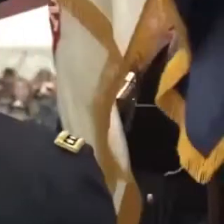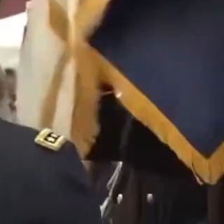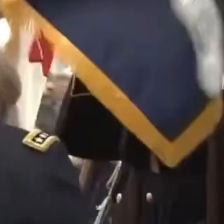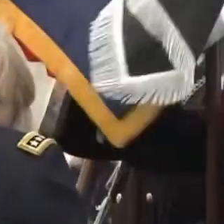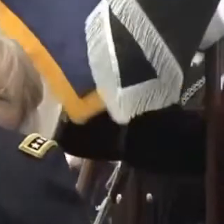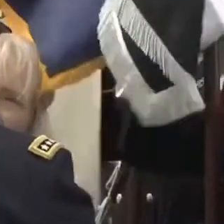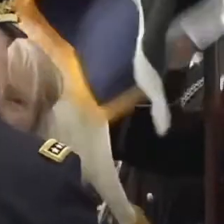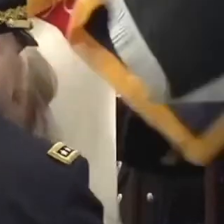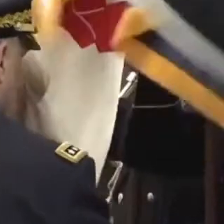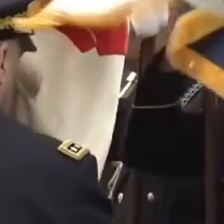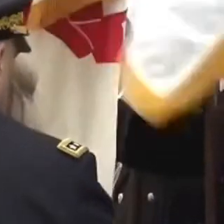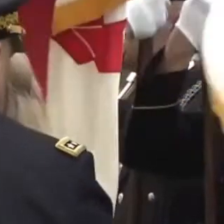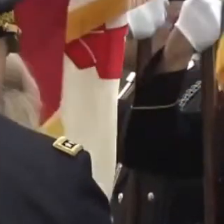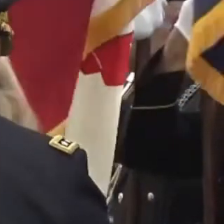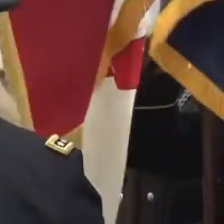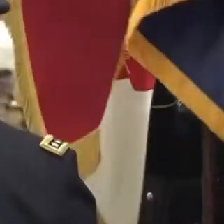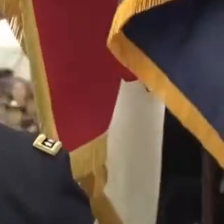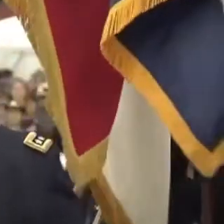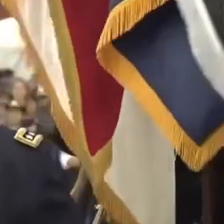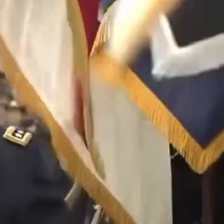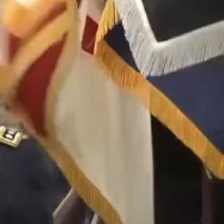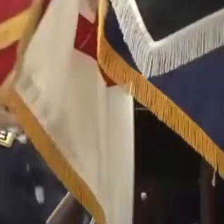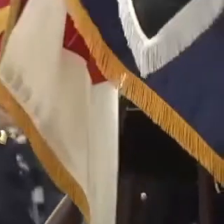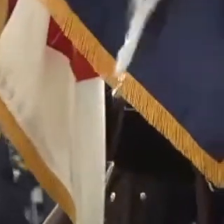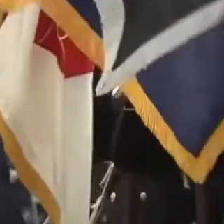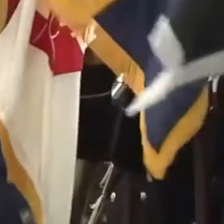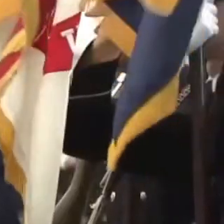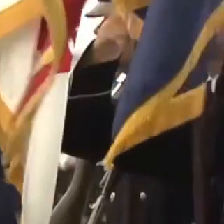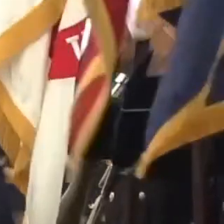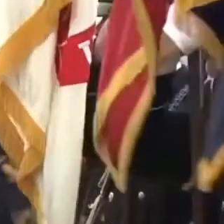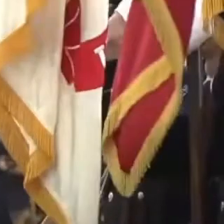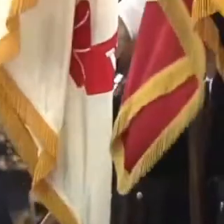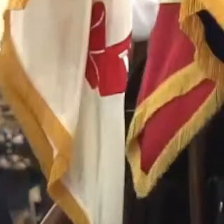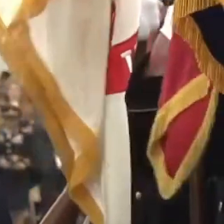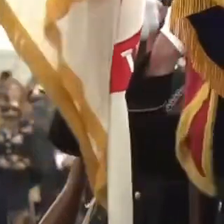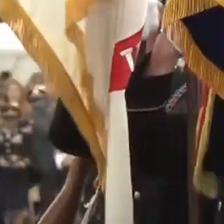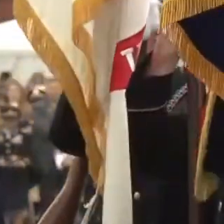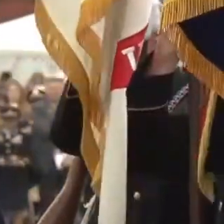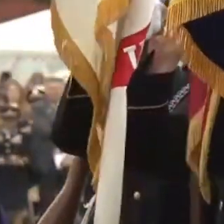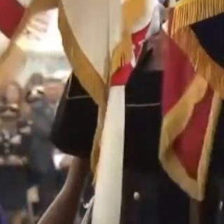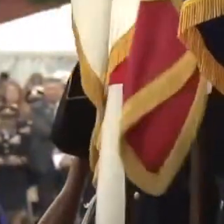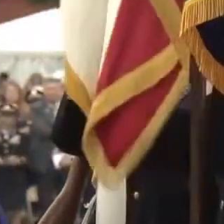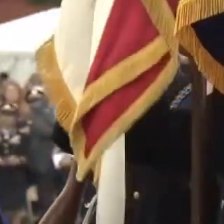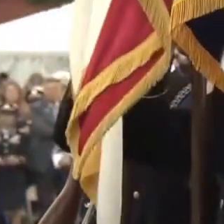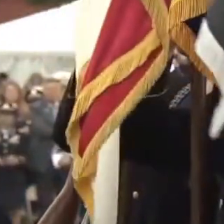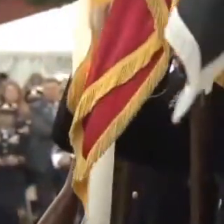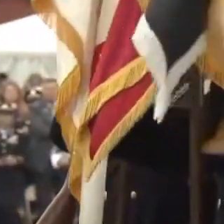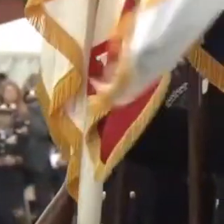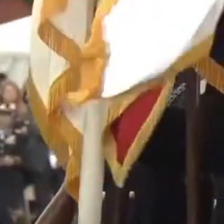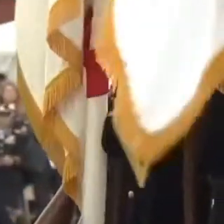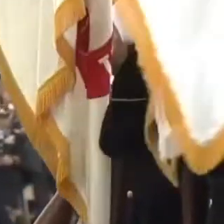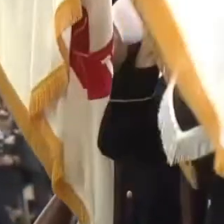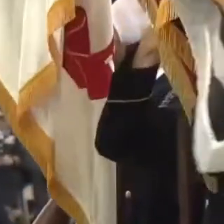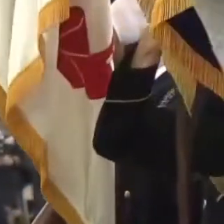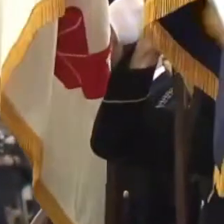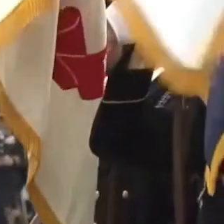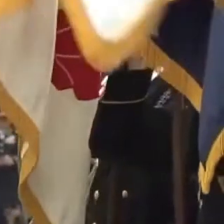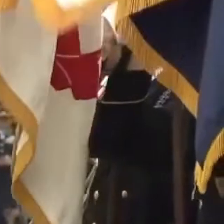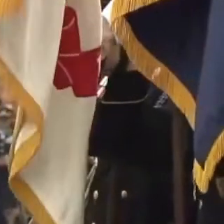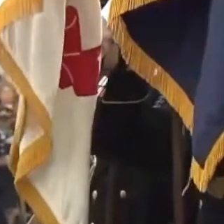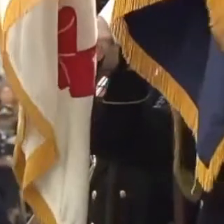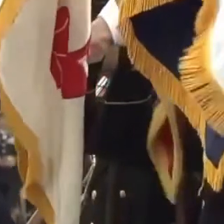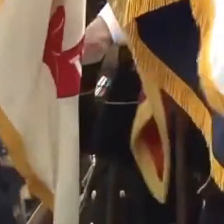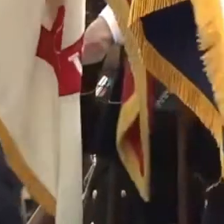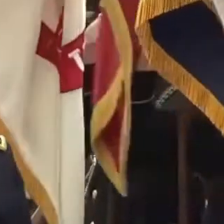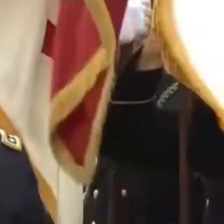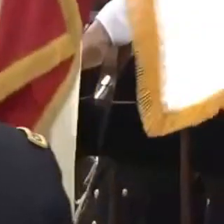At this time, a bouquet of red roses is being presented to Mrs. Milley on behalf of General Milley, signifying his love and her unwavering support